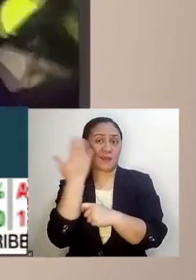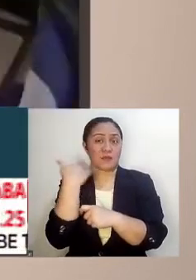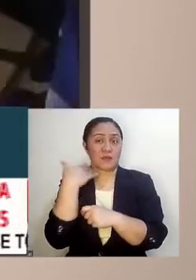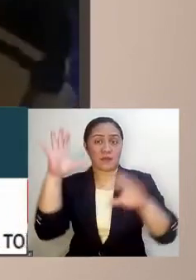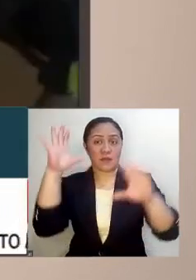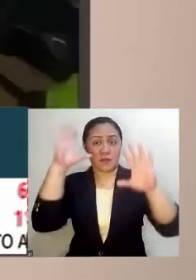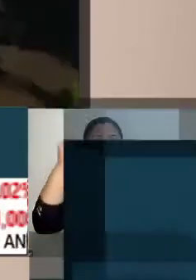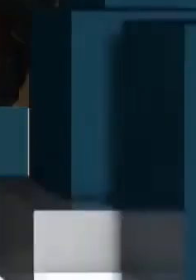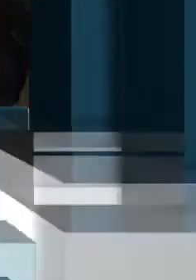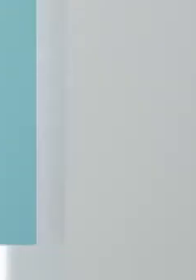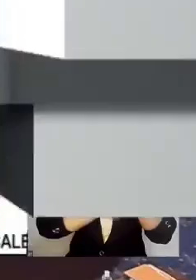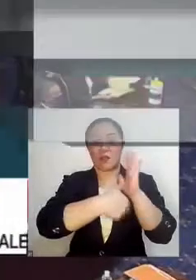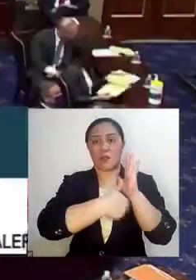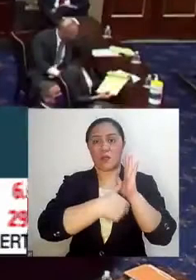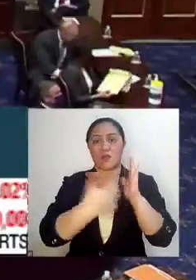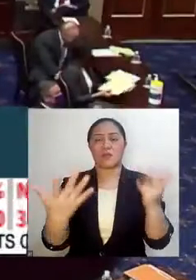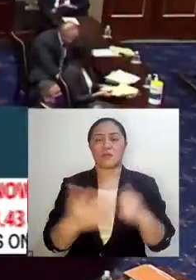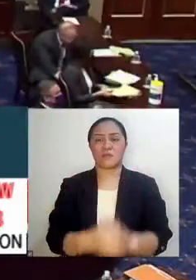rigged.